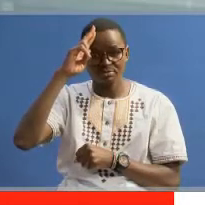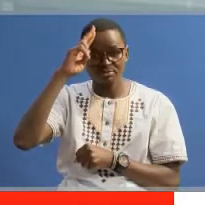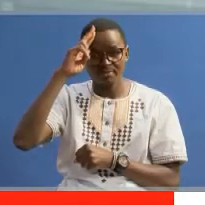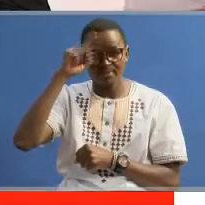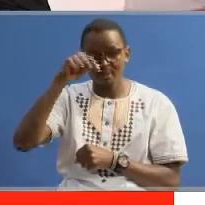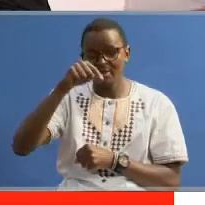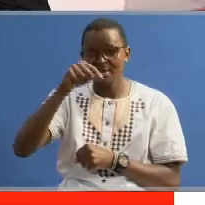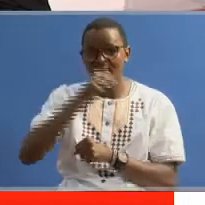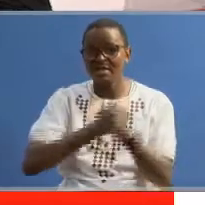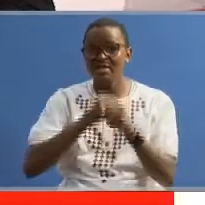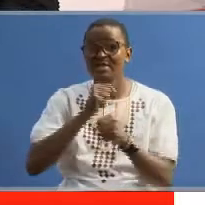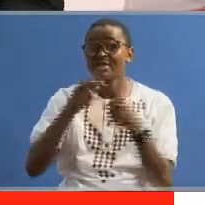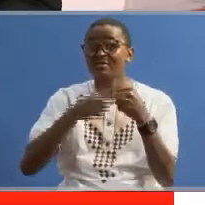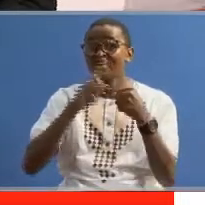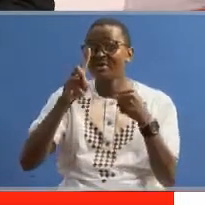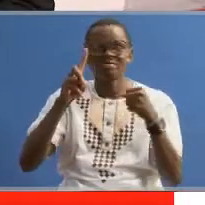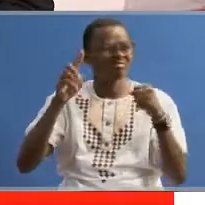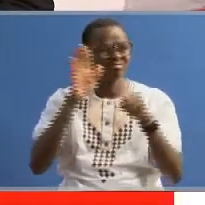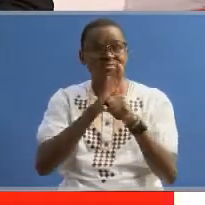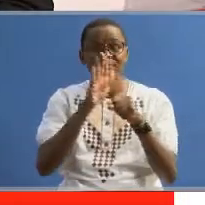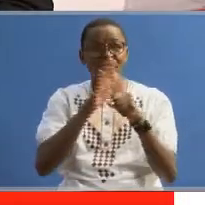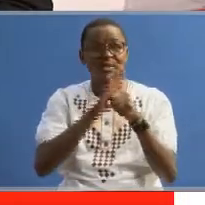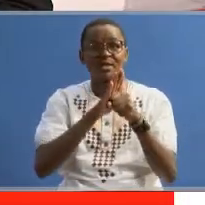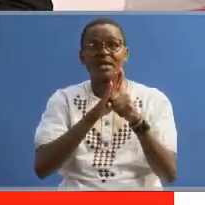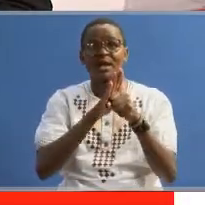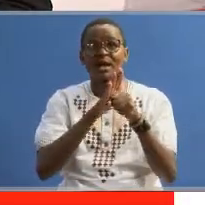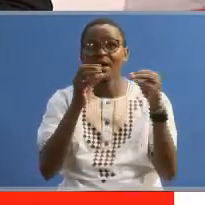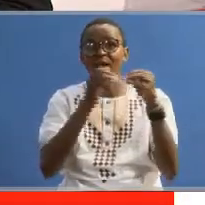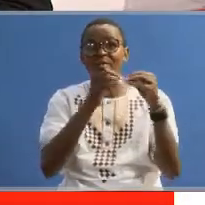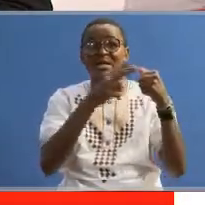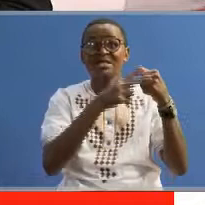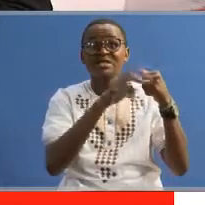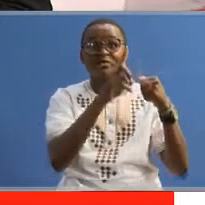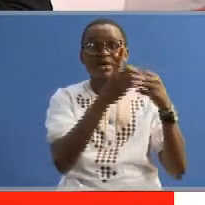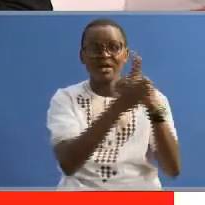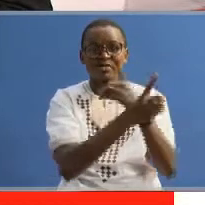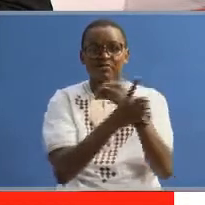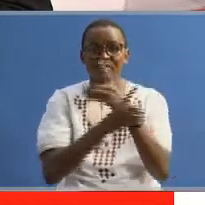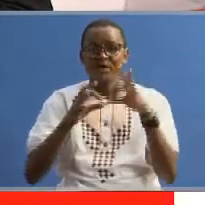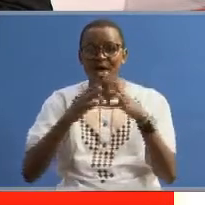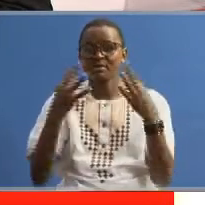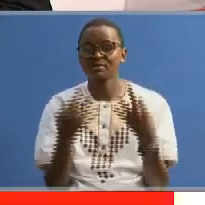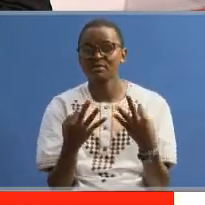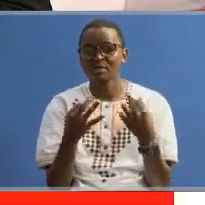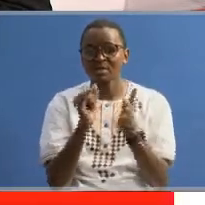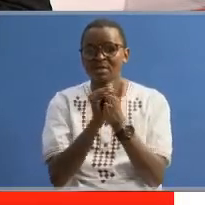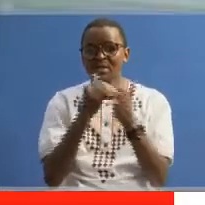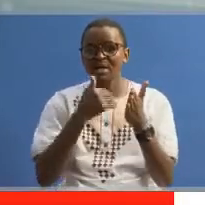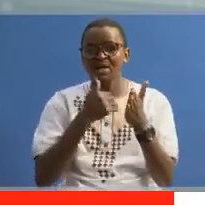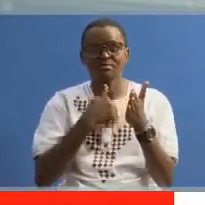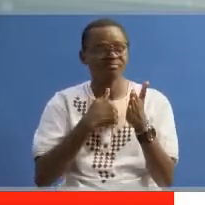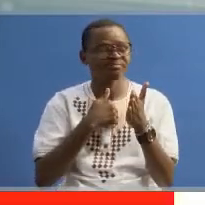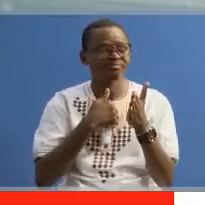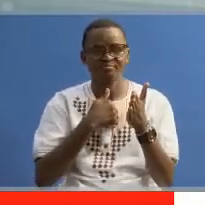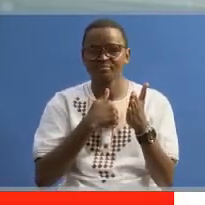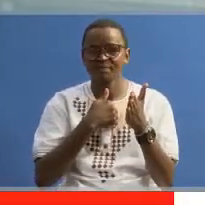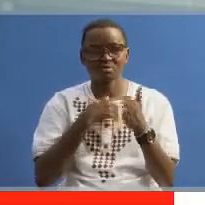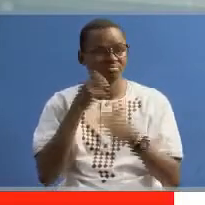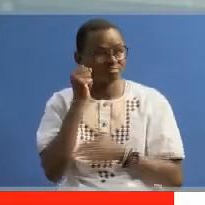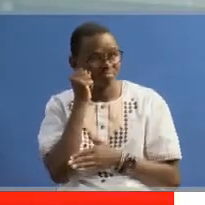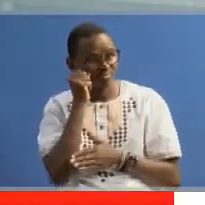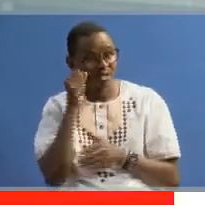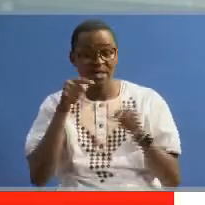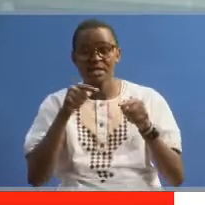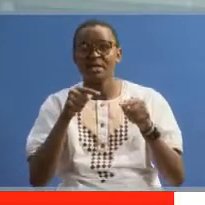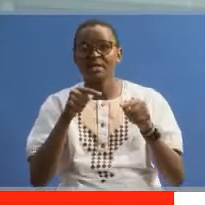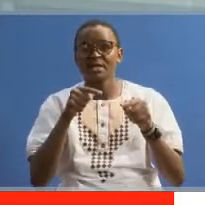this particular year alone. That's a big number. Look at it as 71 different families that have been aggrieved. How then do we go